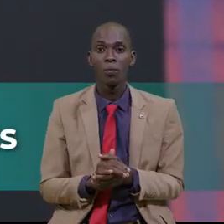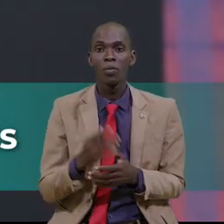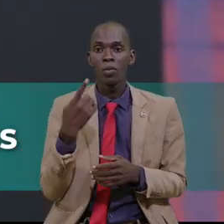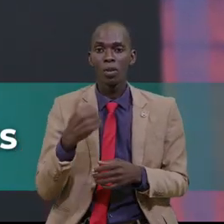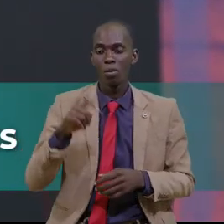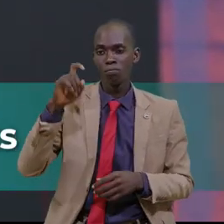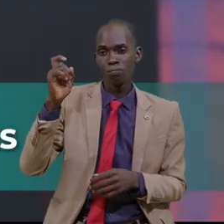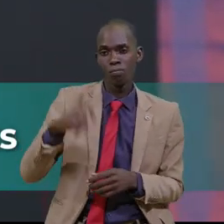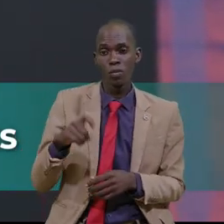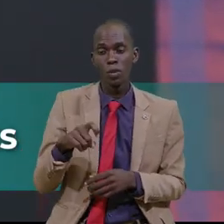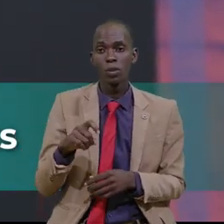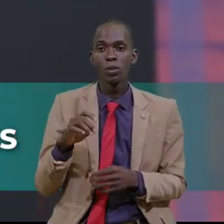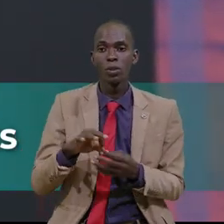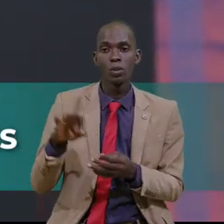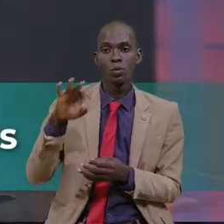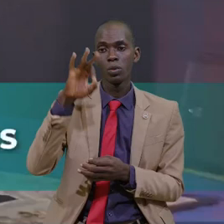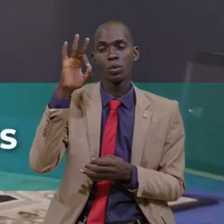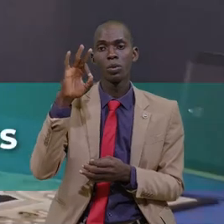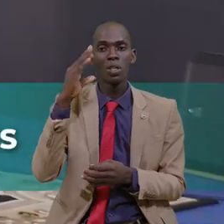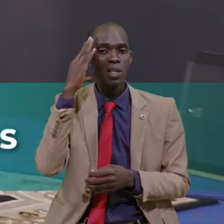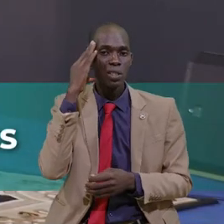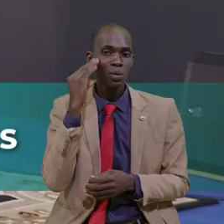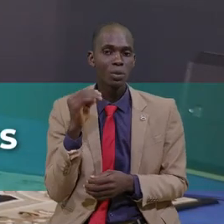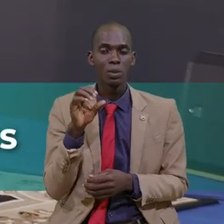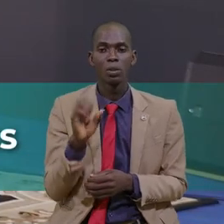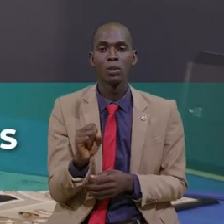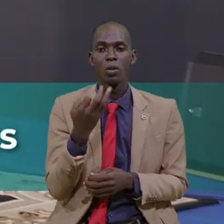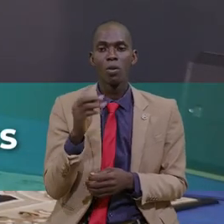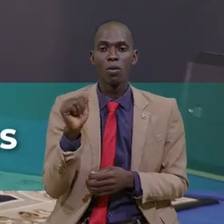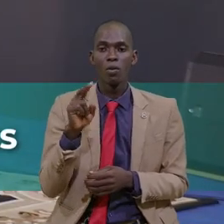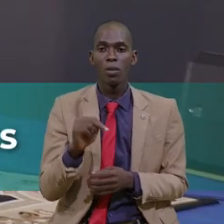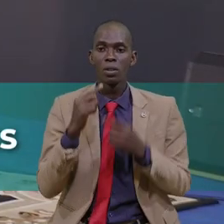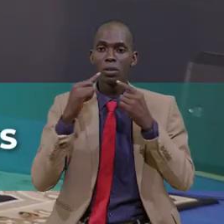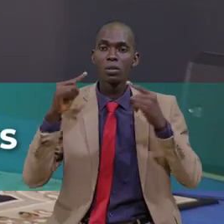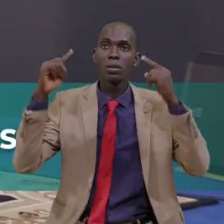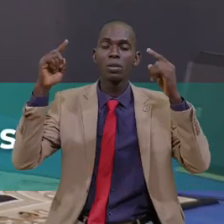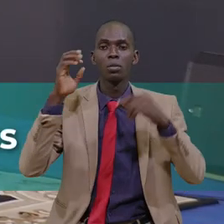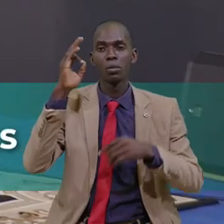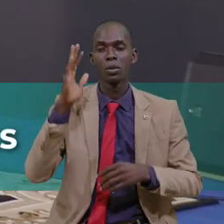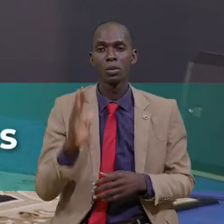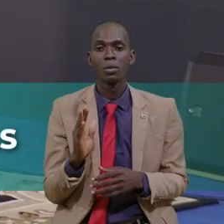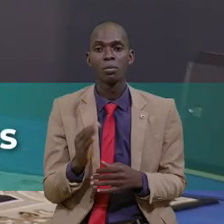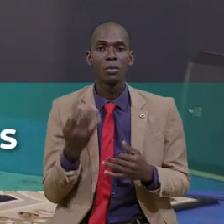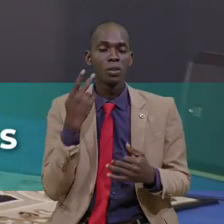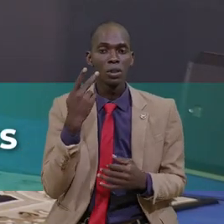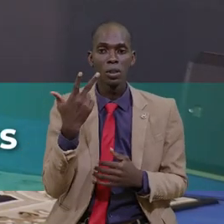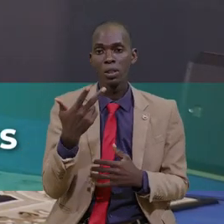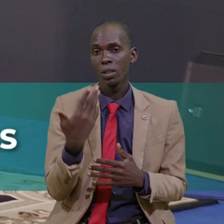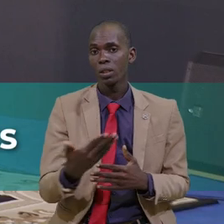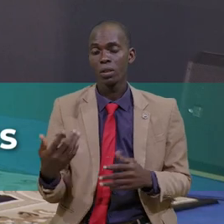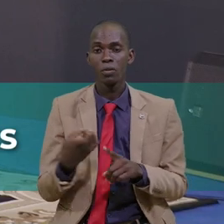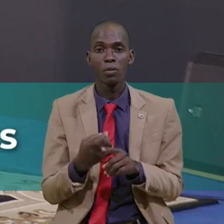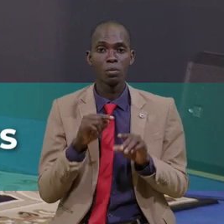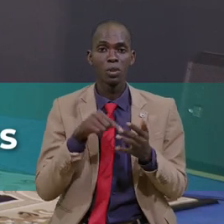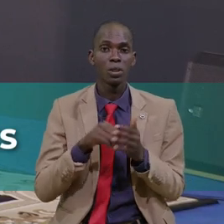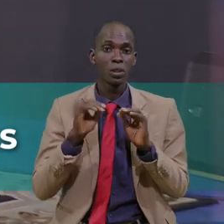compulsory spiritual experiences of an excellent minister. Three things we're looking at. We're